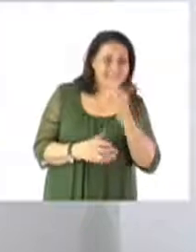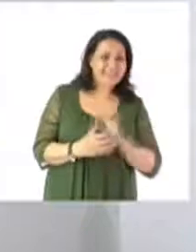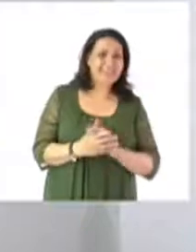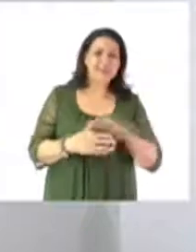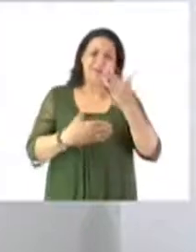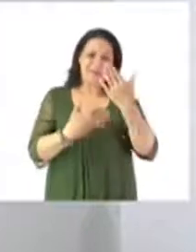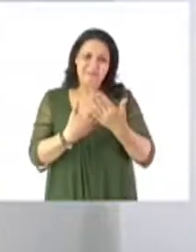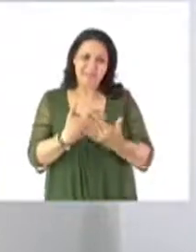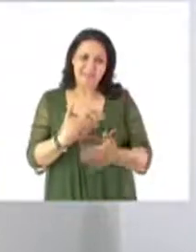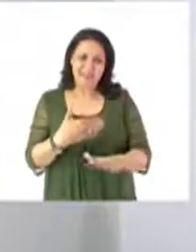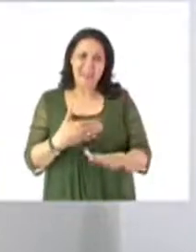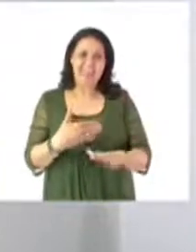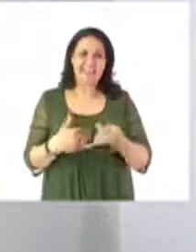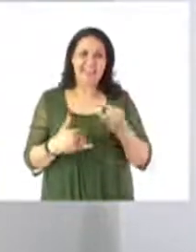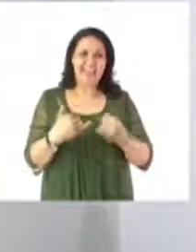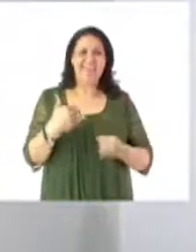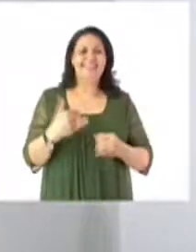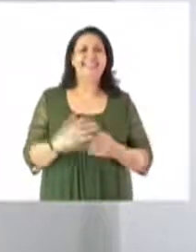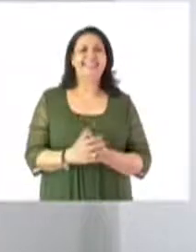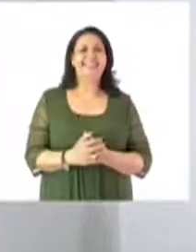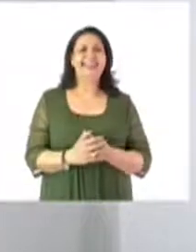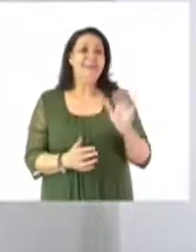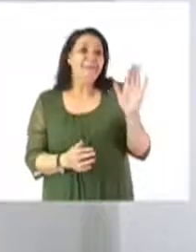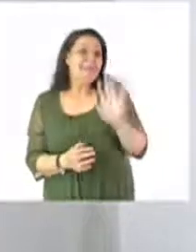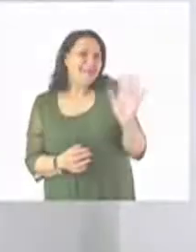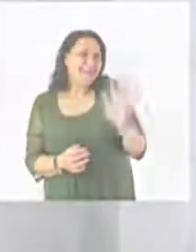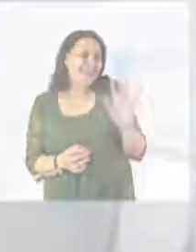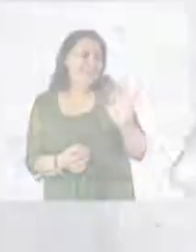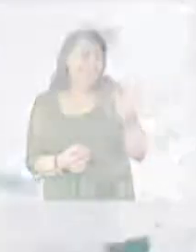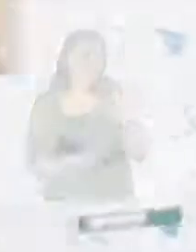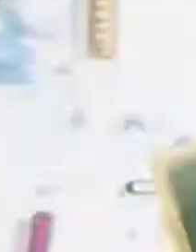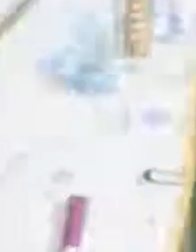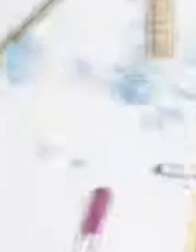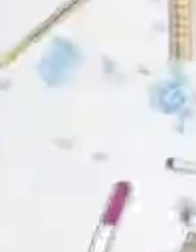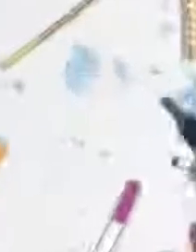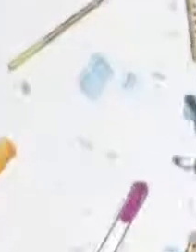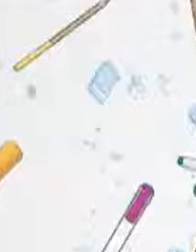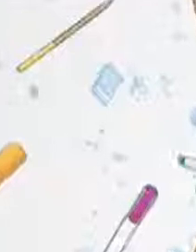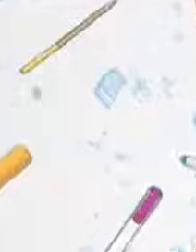the end of our lesson. Bye-bye.